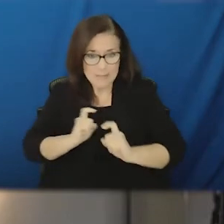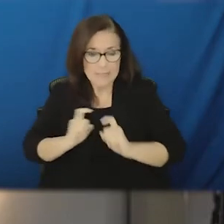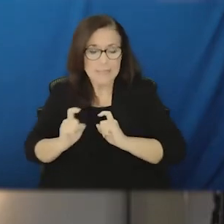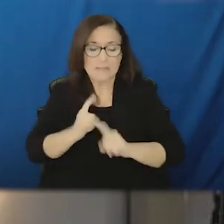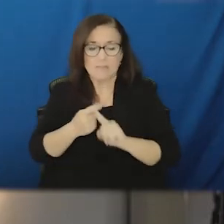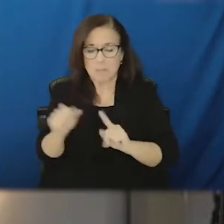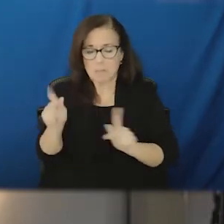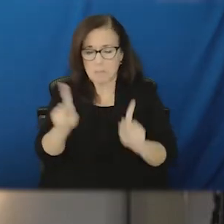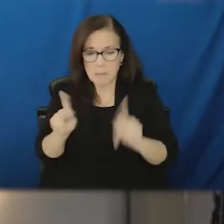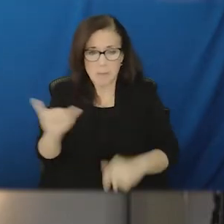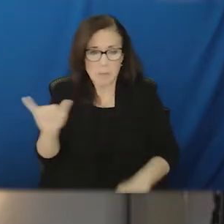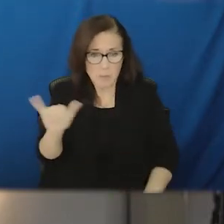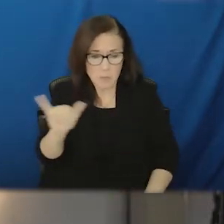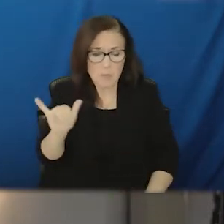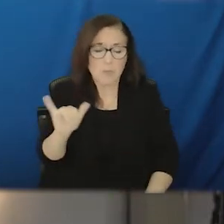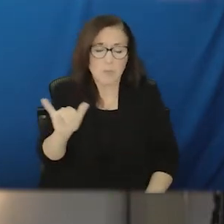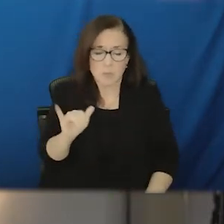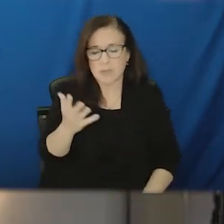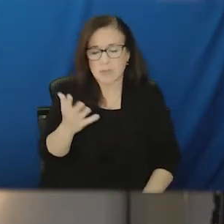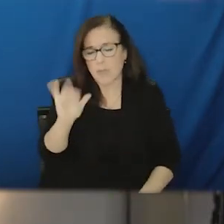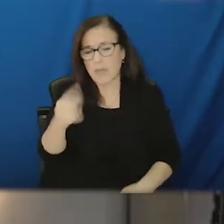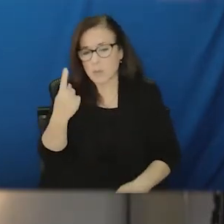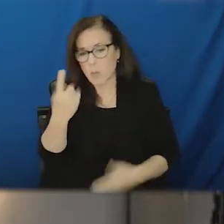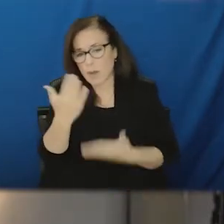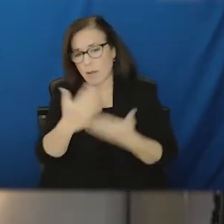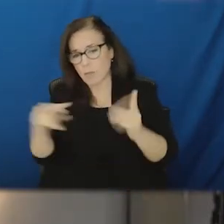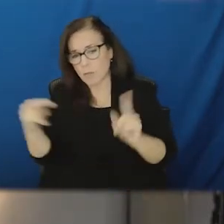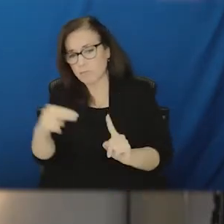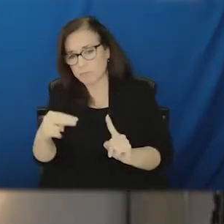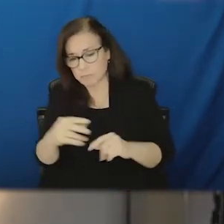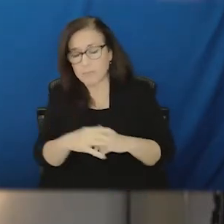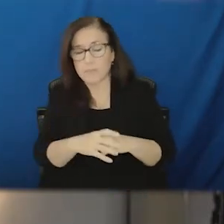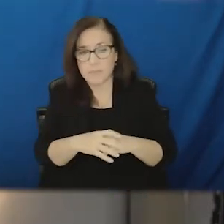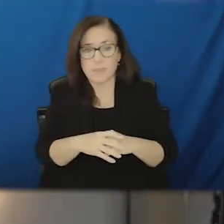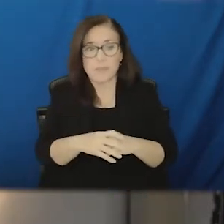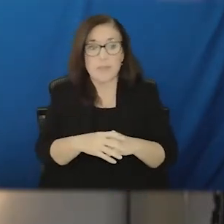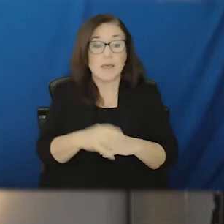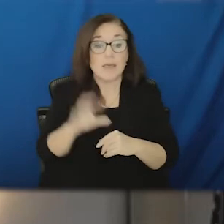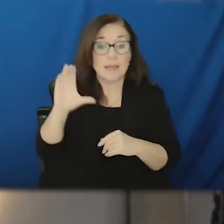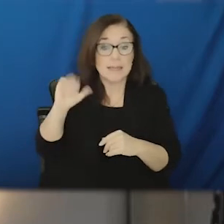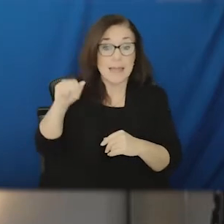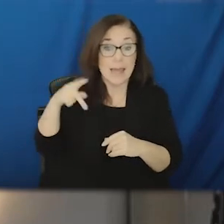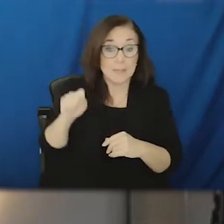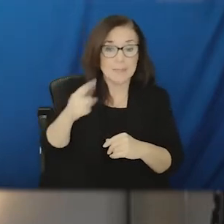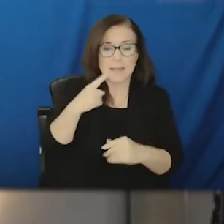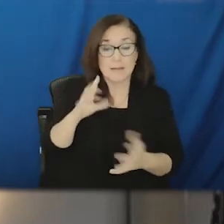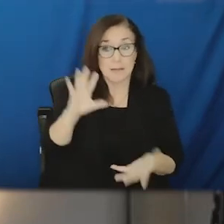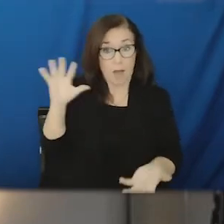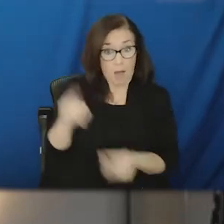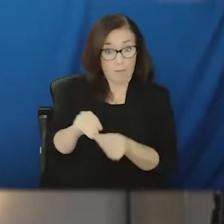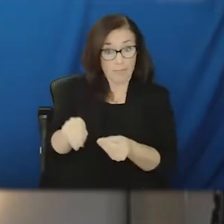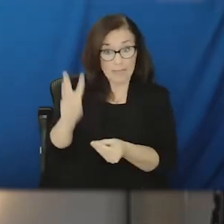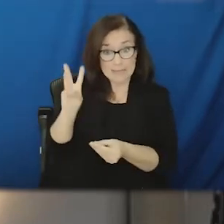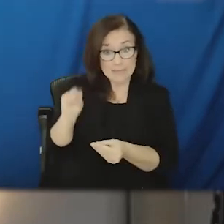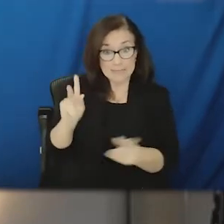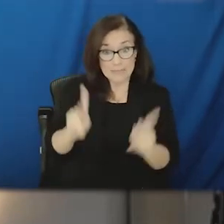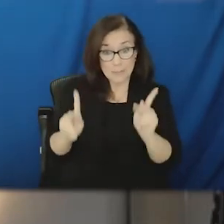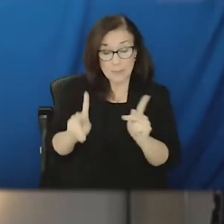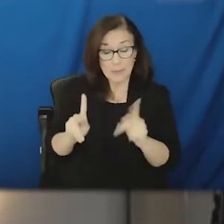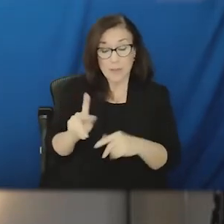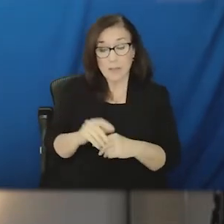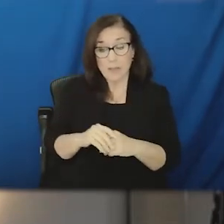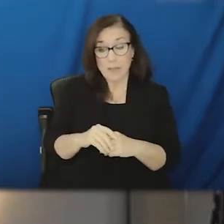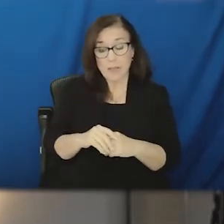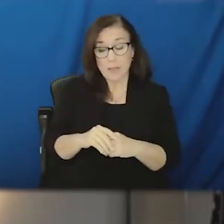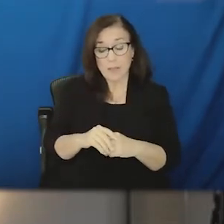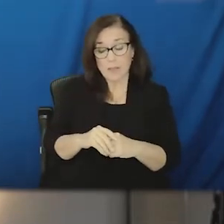aspect to the. And would you say of the 60, this updating of our policy has